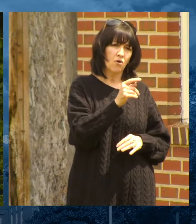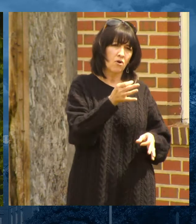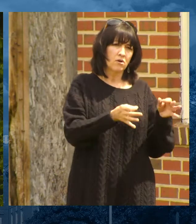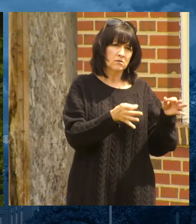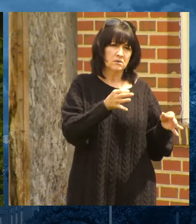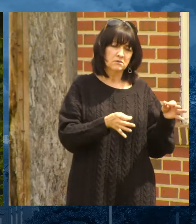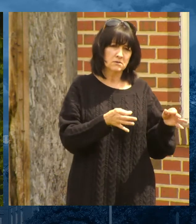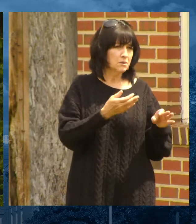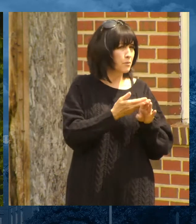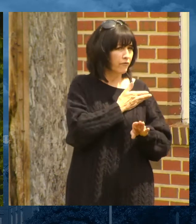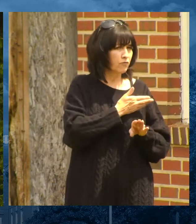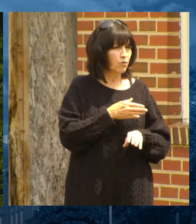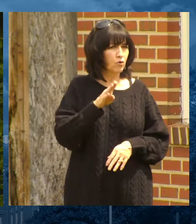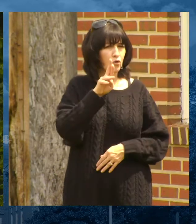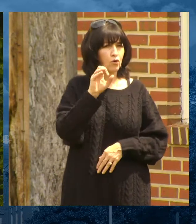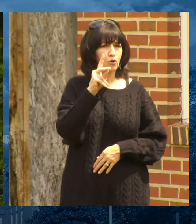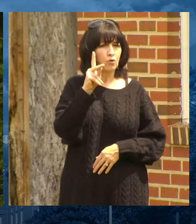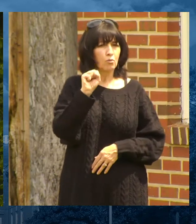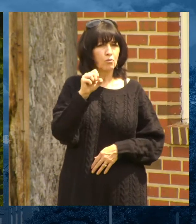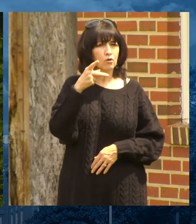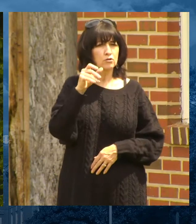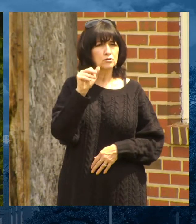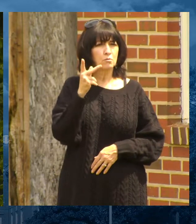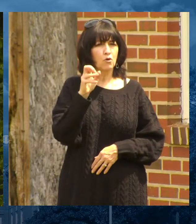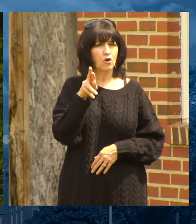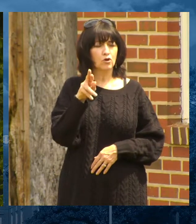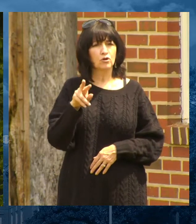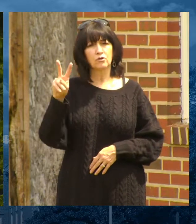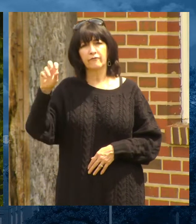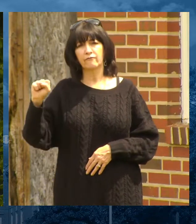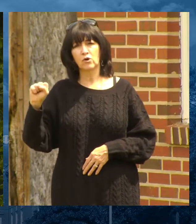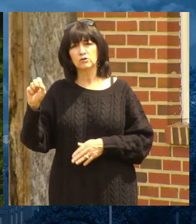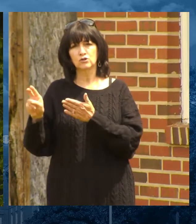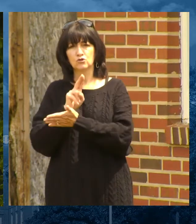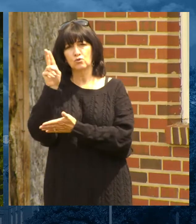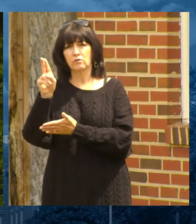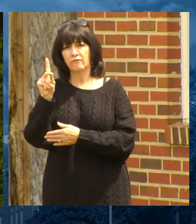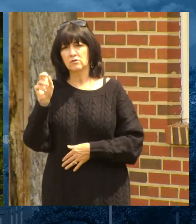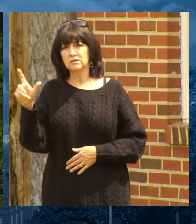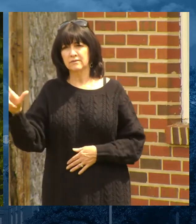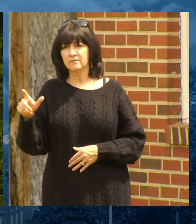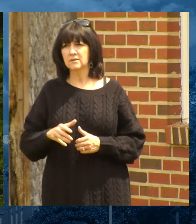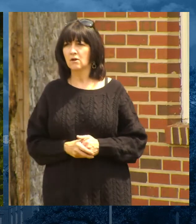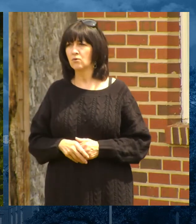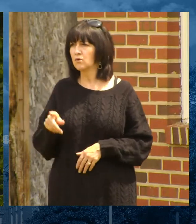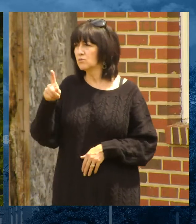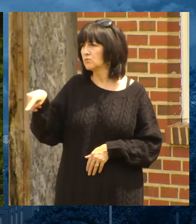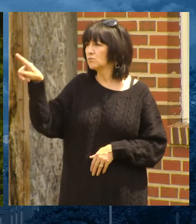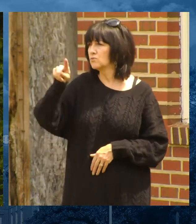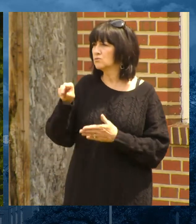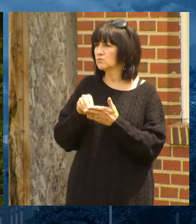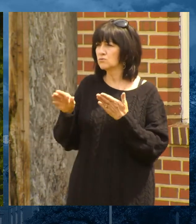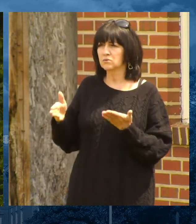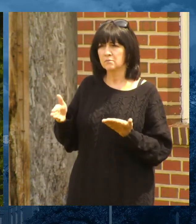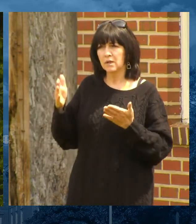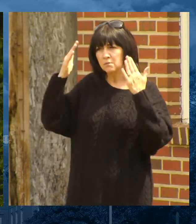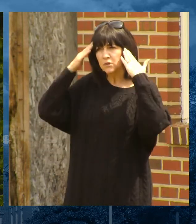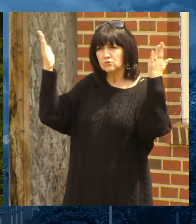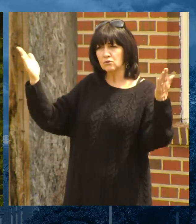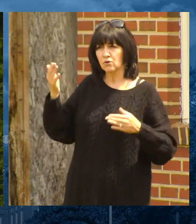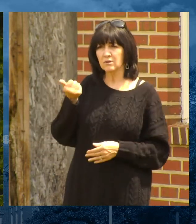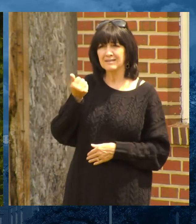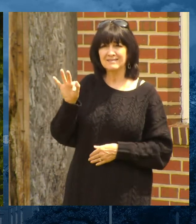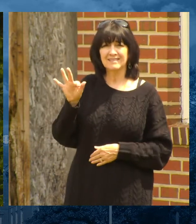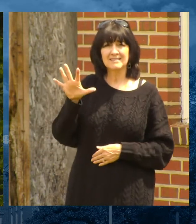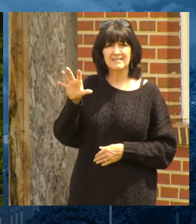Brooks Parker versus the University of Delaware. And you students might not know this, but in 1950, we all